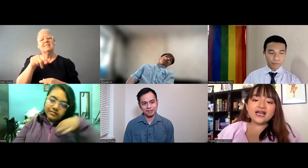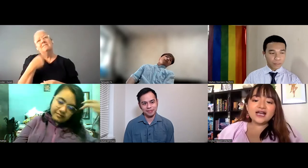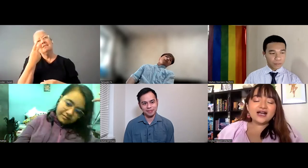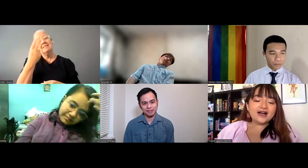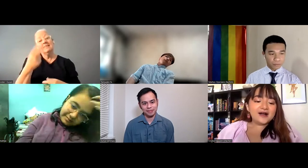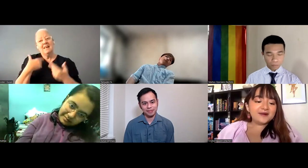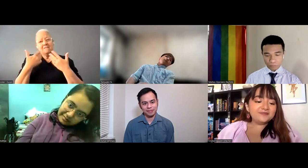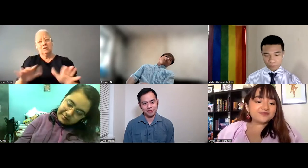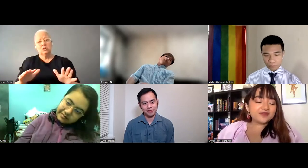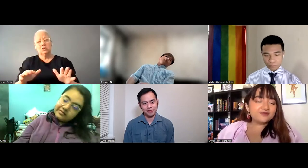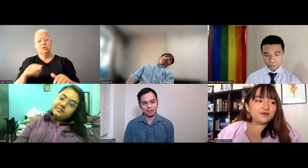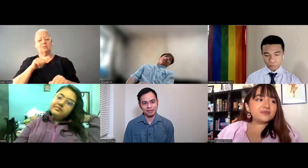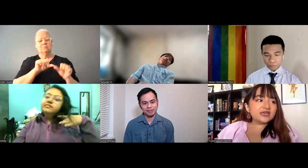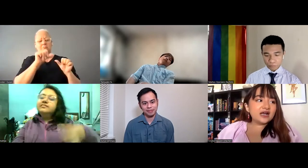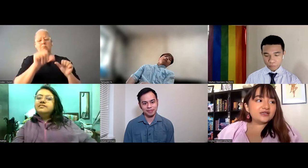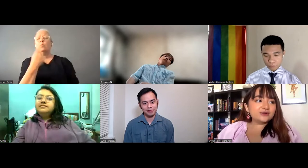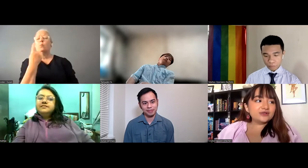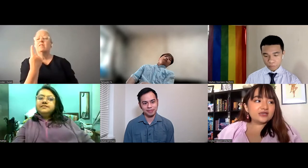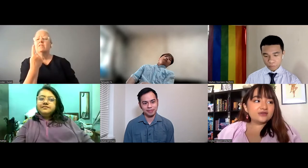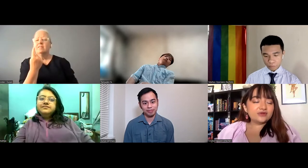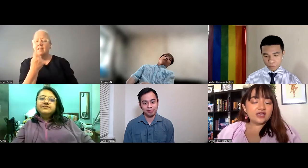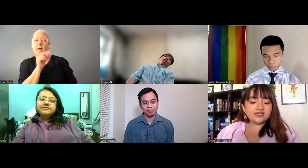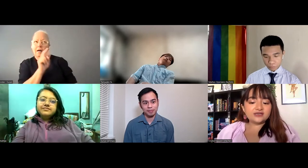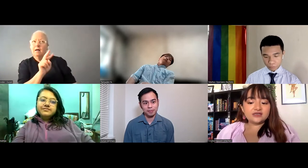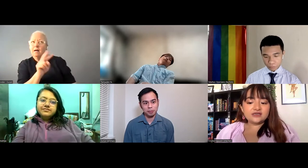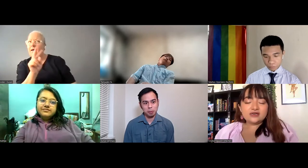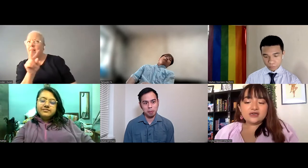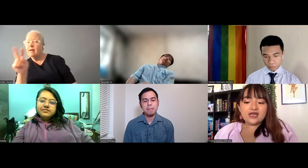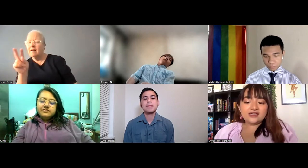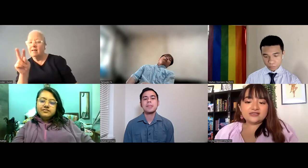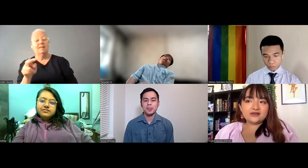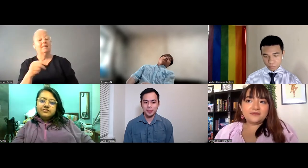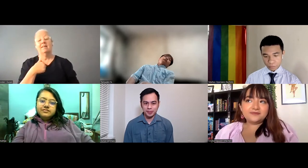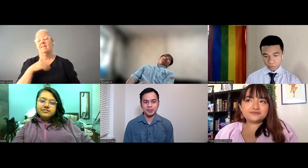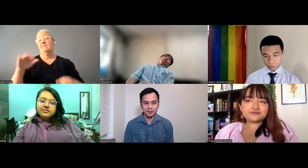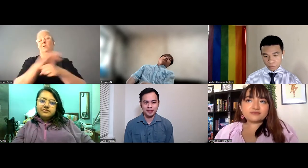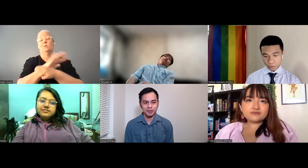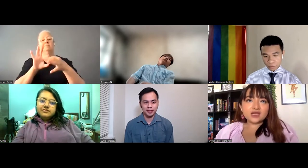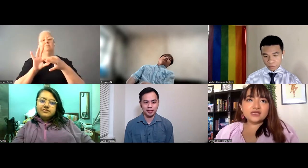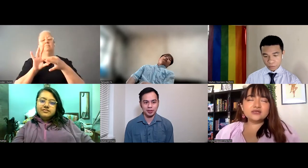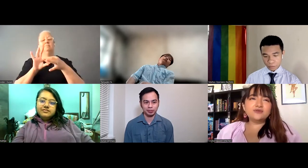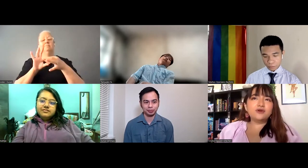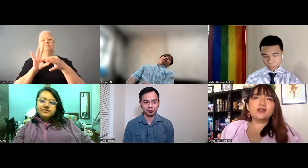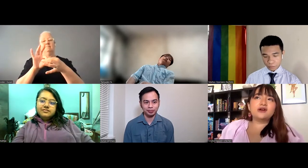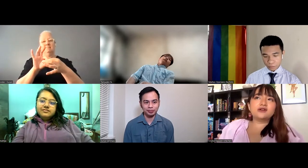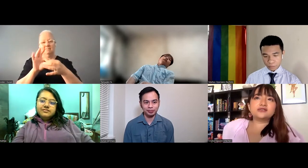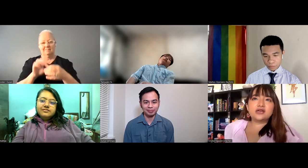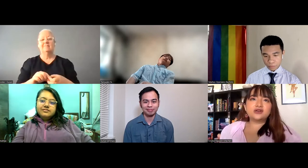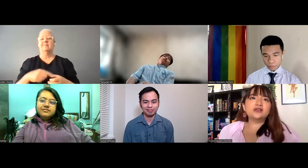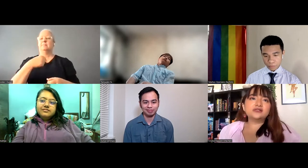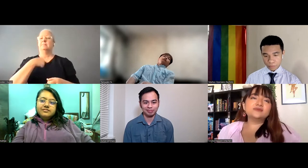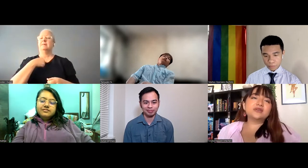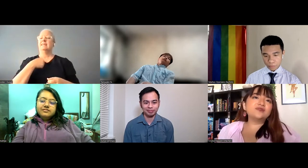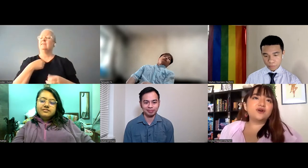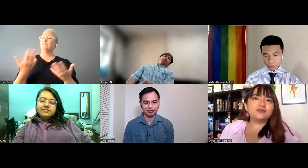think. For me, I totally relate. And as a performing artist, I